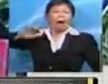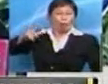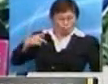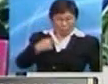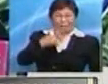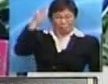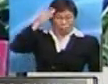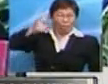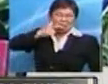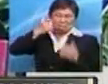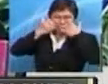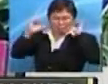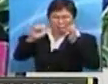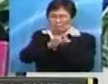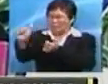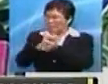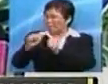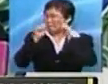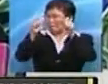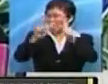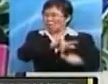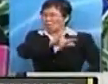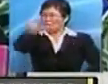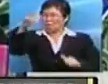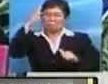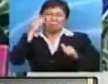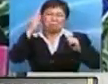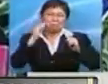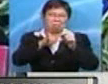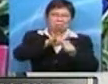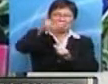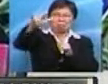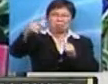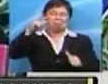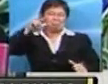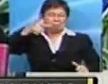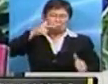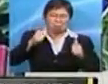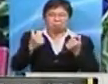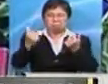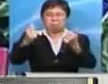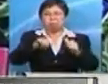are qualified and they're experienced to fly the aircraft. Right, but like I said,